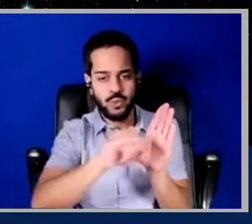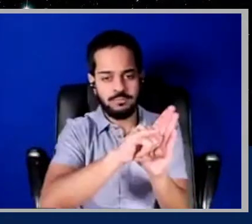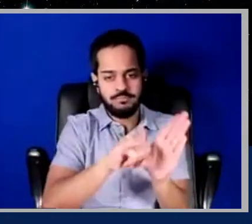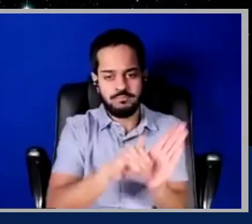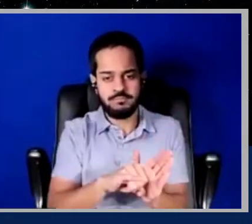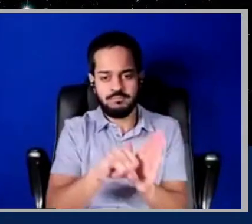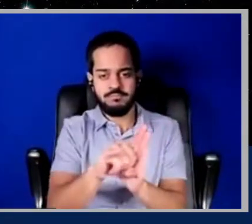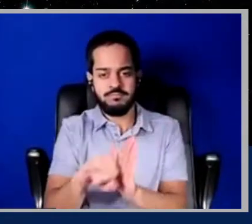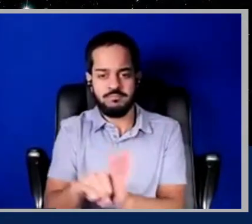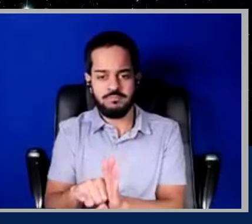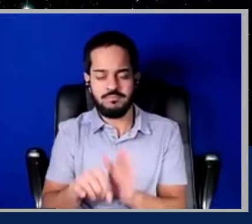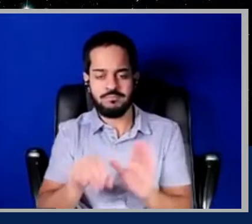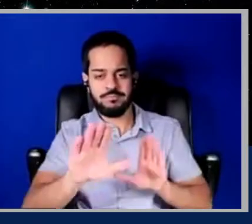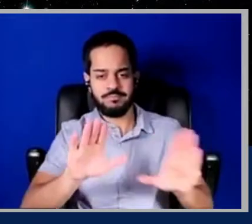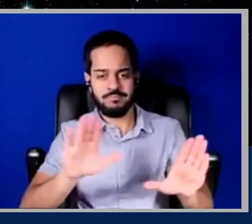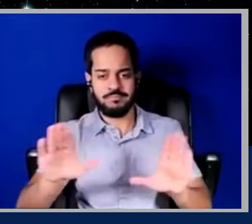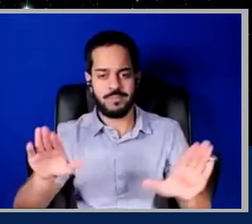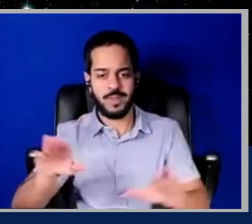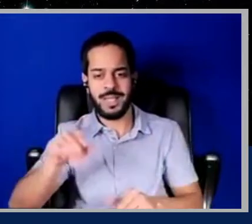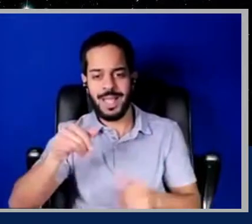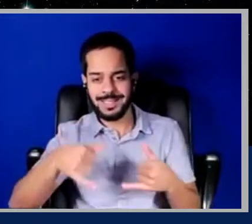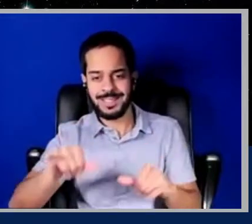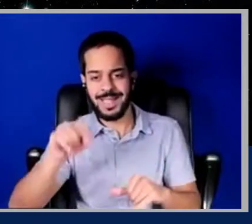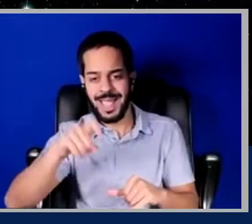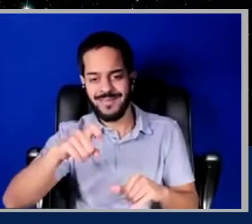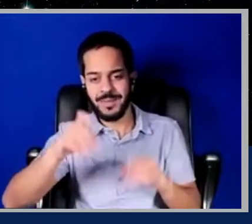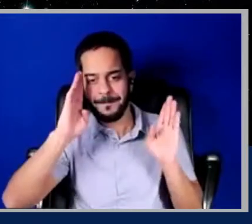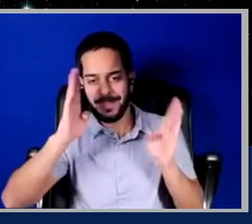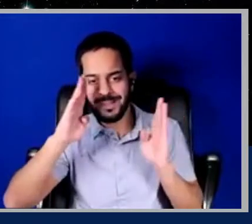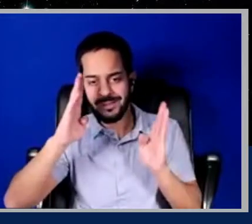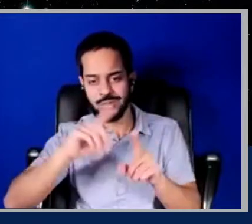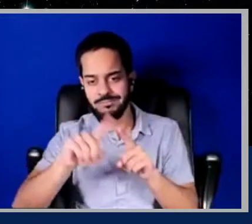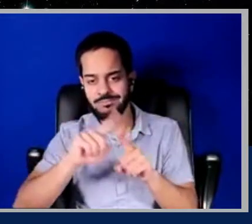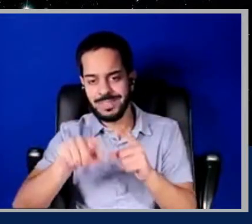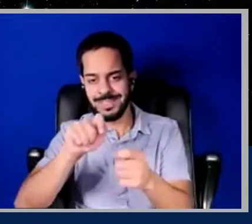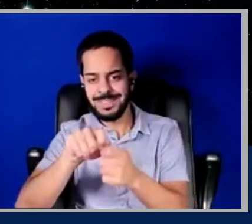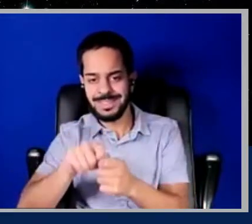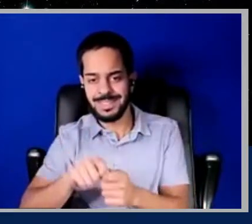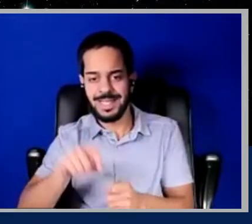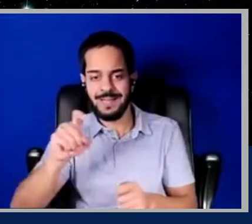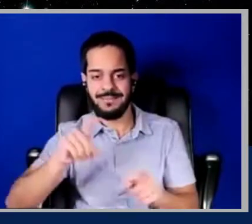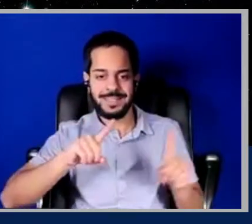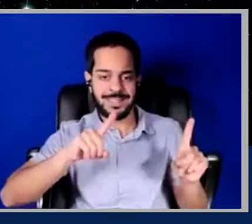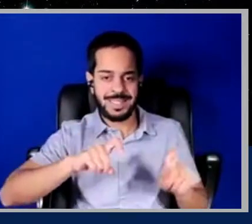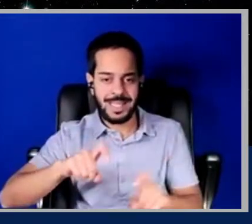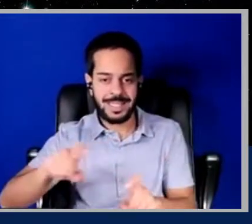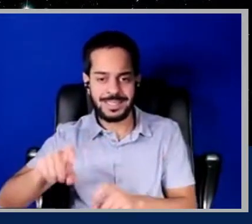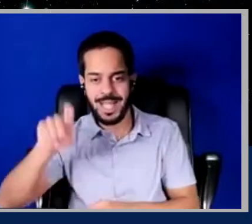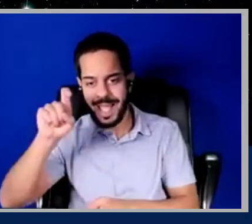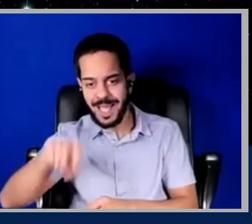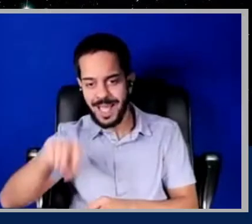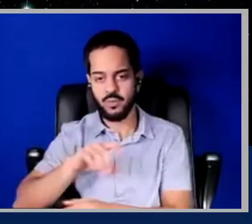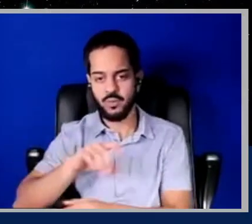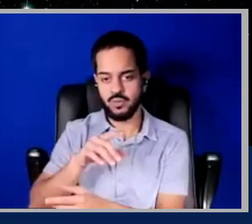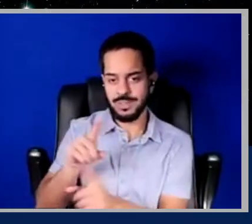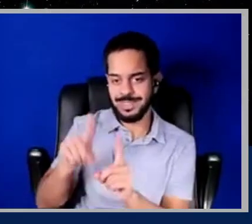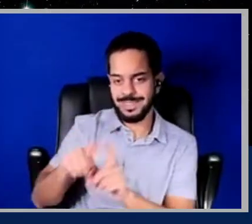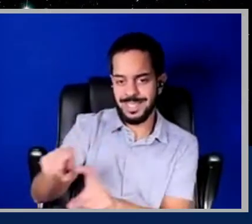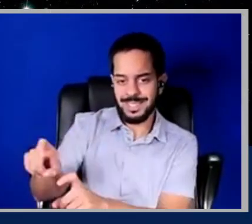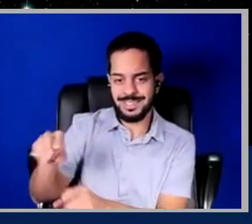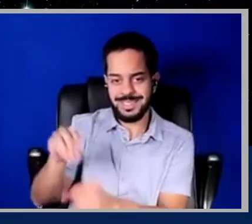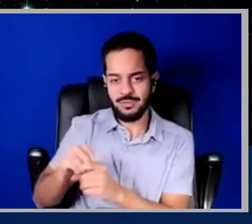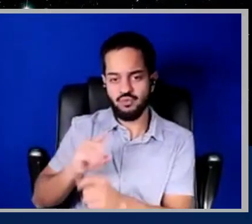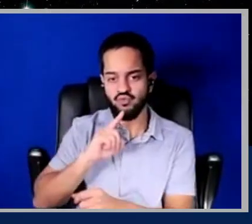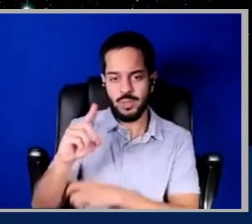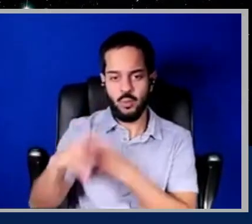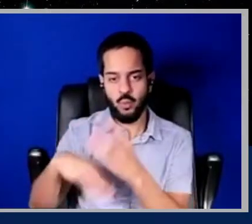you do have to pay attention to the details of it. You still have to test it. You still have to work with people who are blind or low vision to make sure that